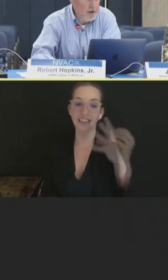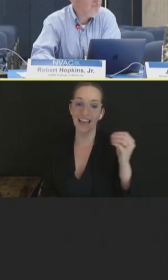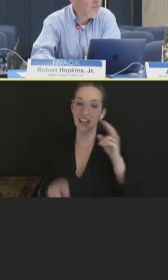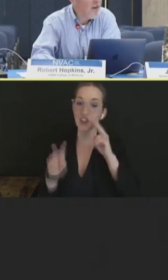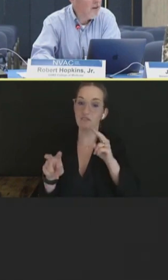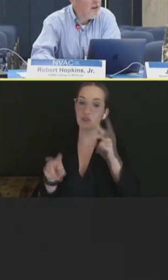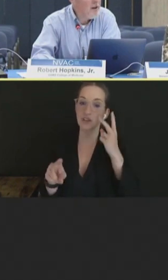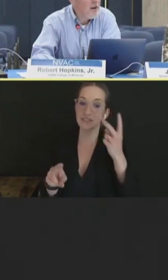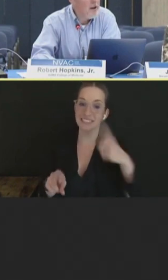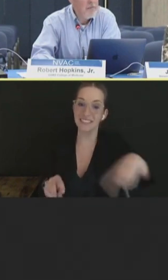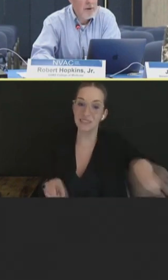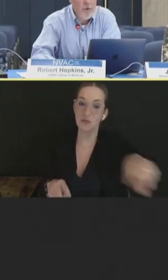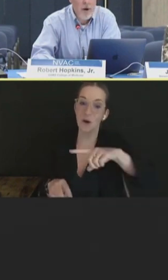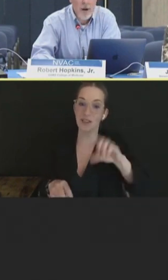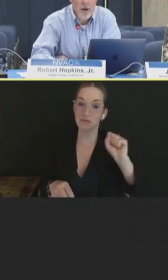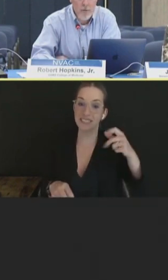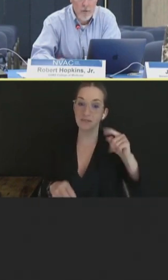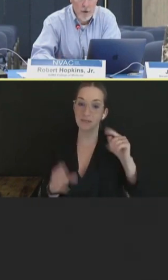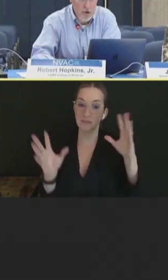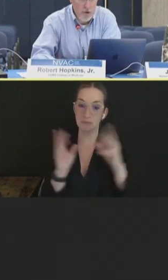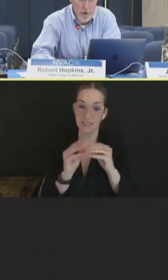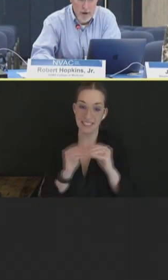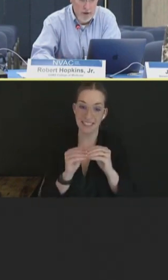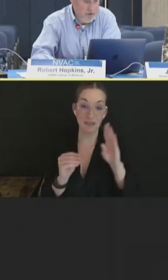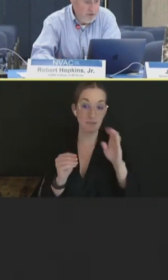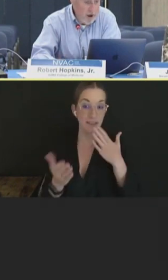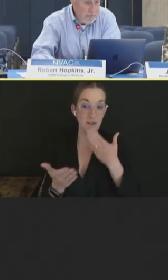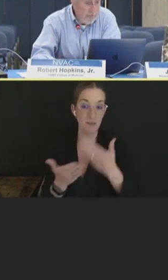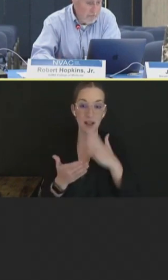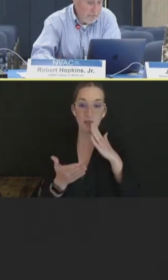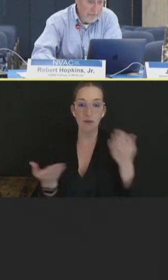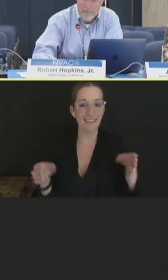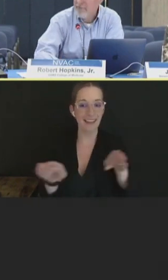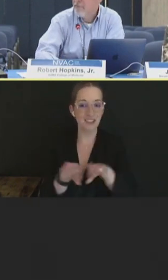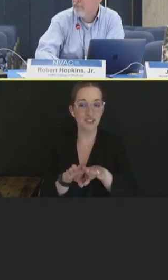meeting. Be well, and we will adjourn the meeting at this time.